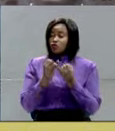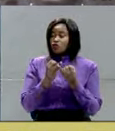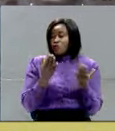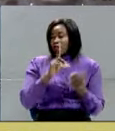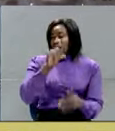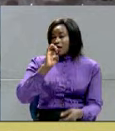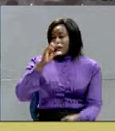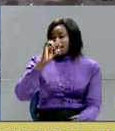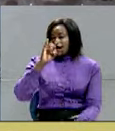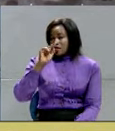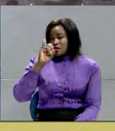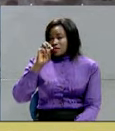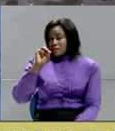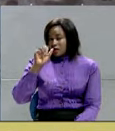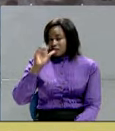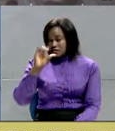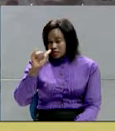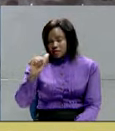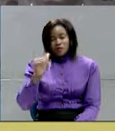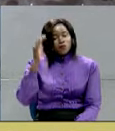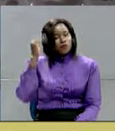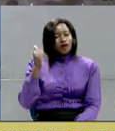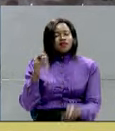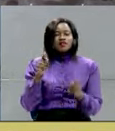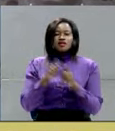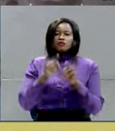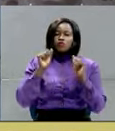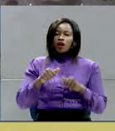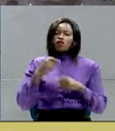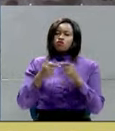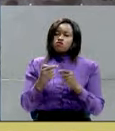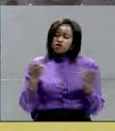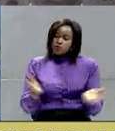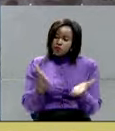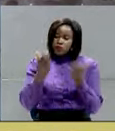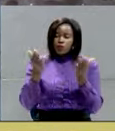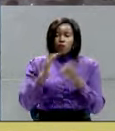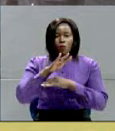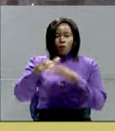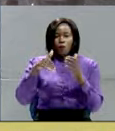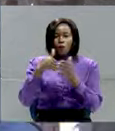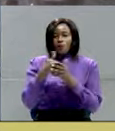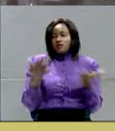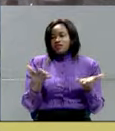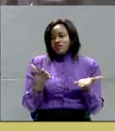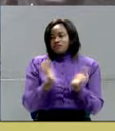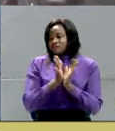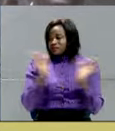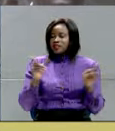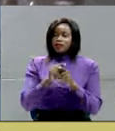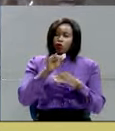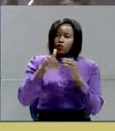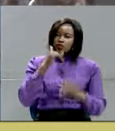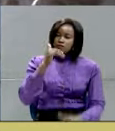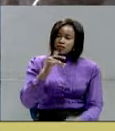through epistemic agency in order to recalibrate the entire paradigm, narratives, and